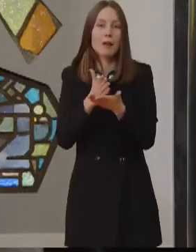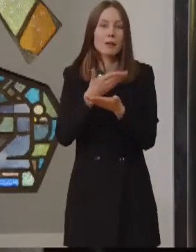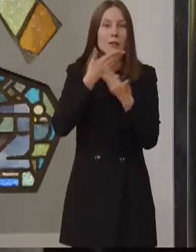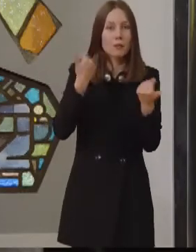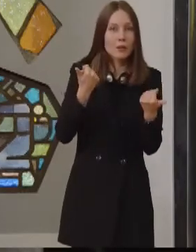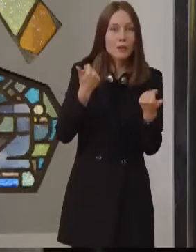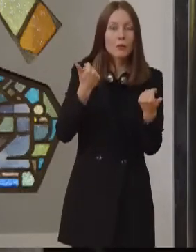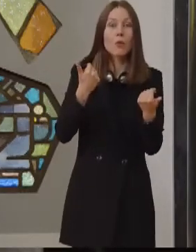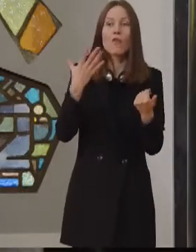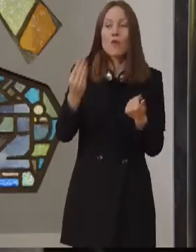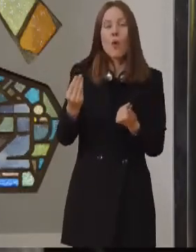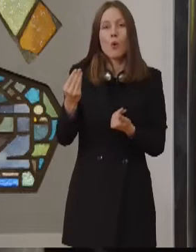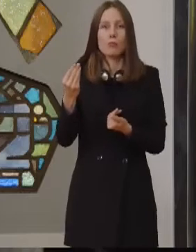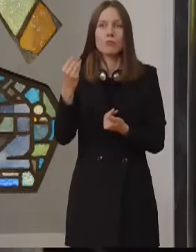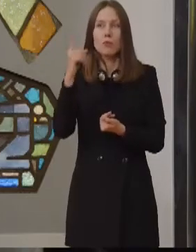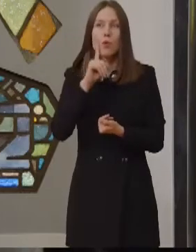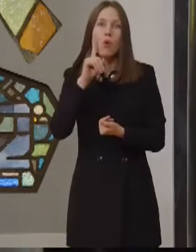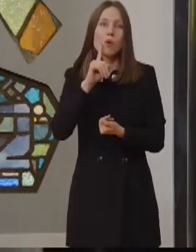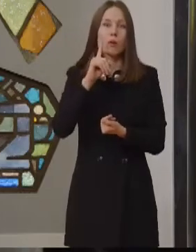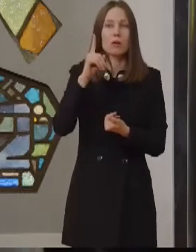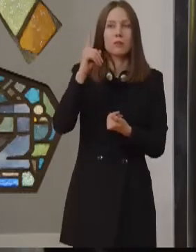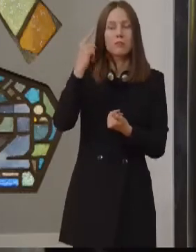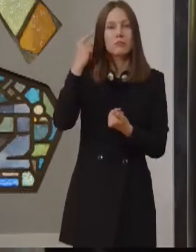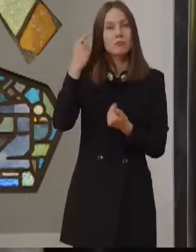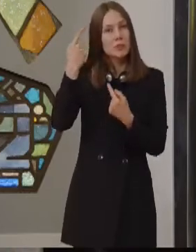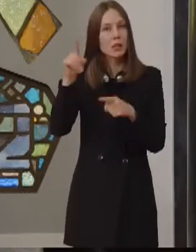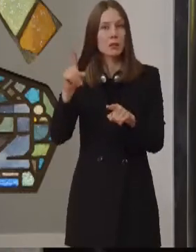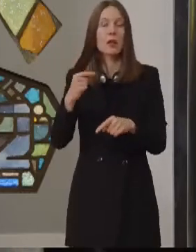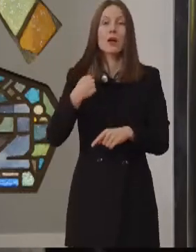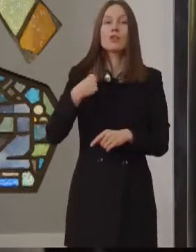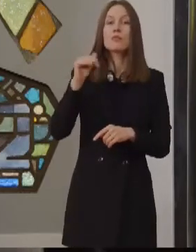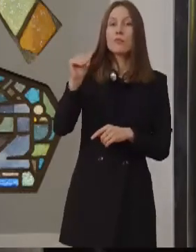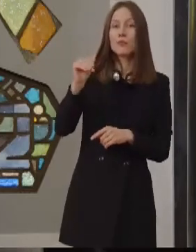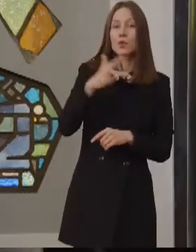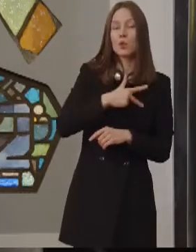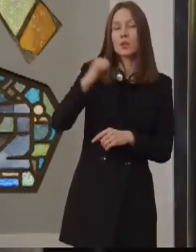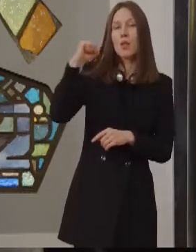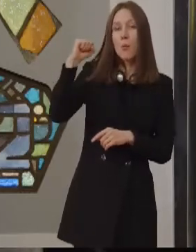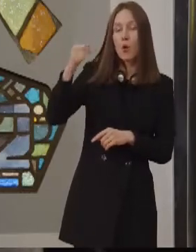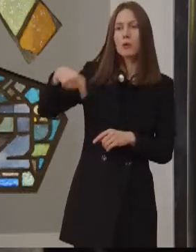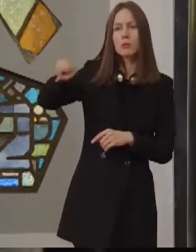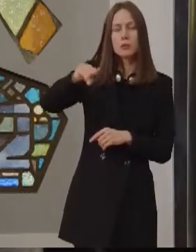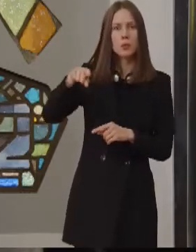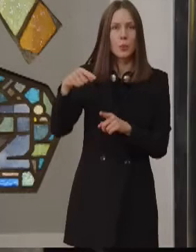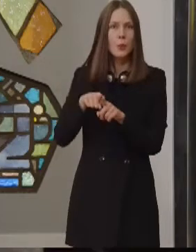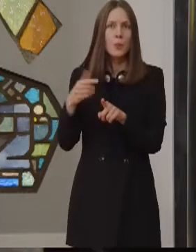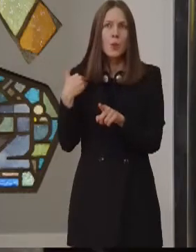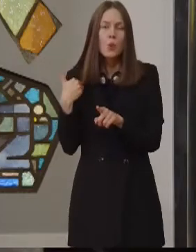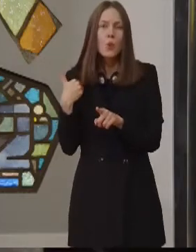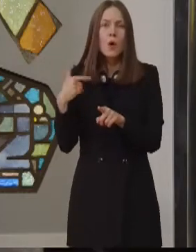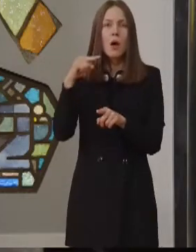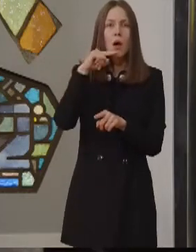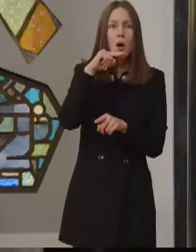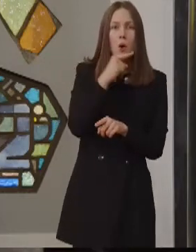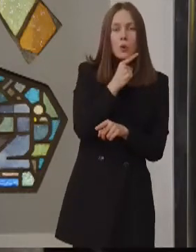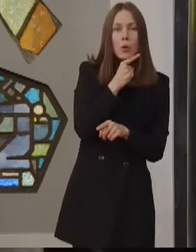Soviet provisions. Our people now are different. I also talk to Social Democrats.